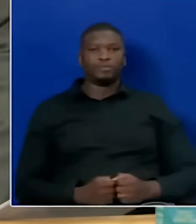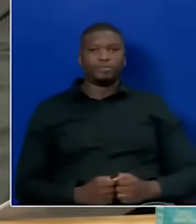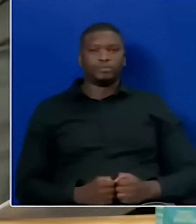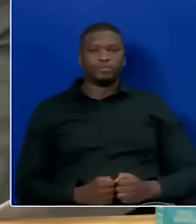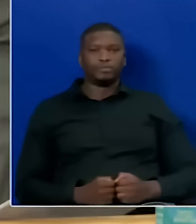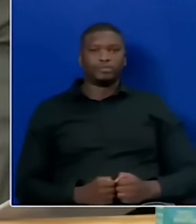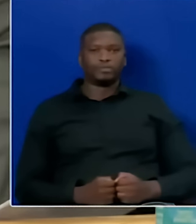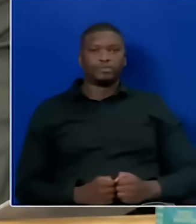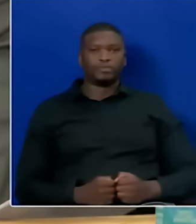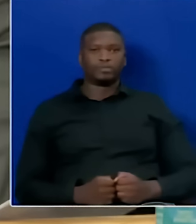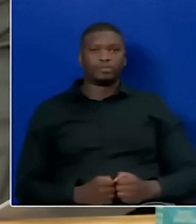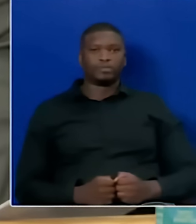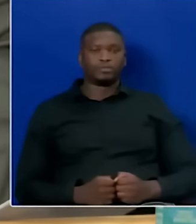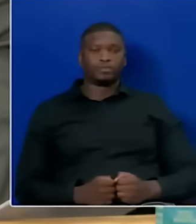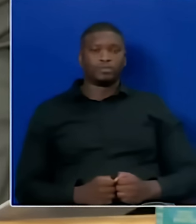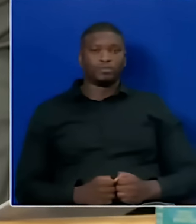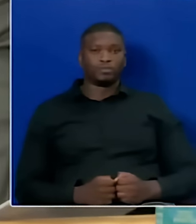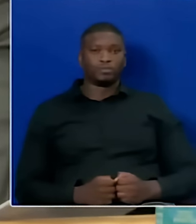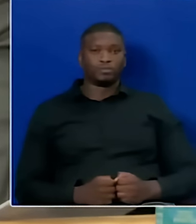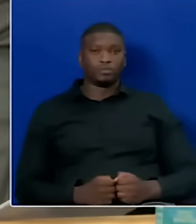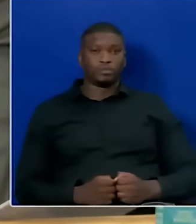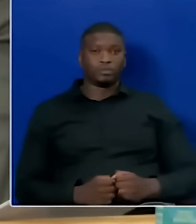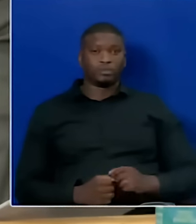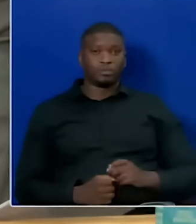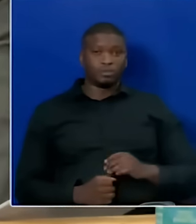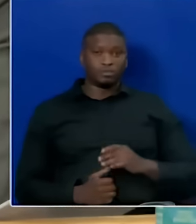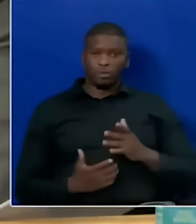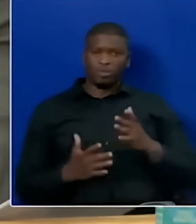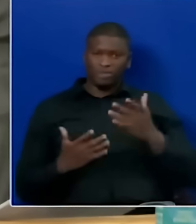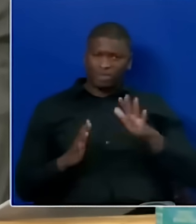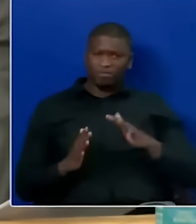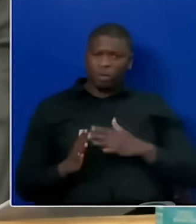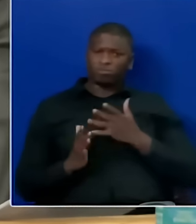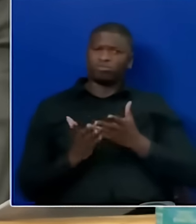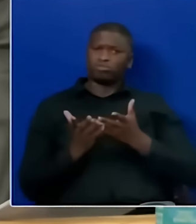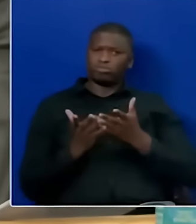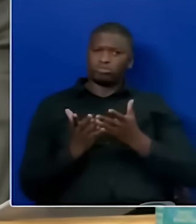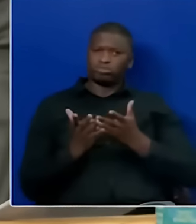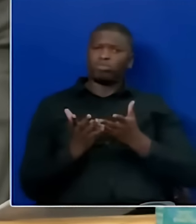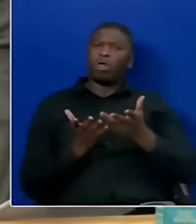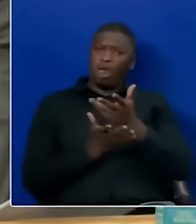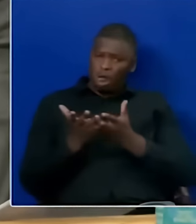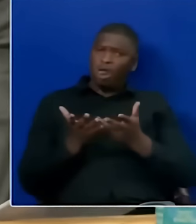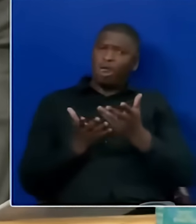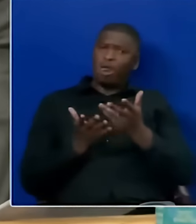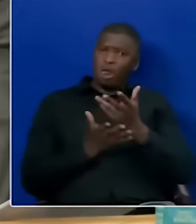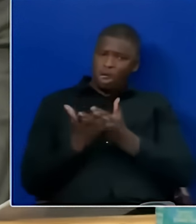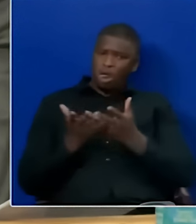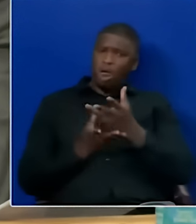Brigadier, that is essentially all I wanted to canvass with you. Sorry, that is essentially all I wanted to canvass with you, but I do